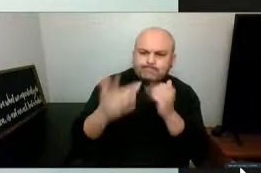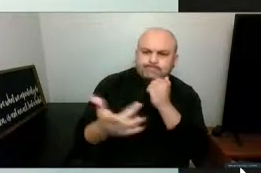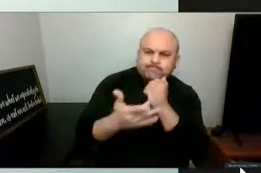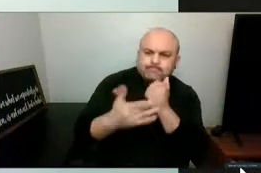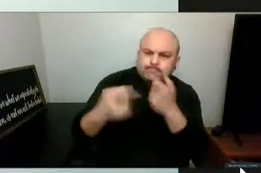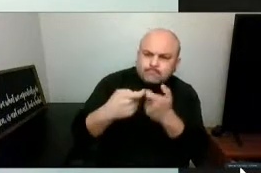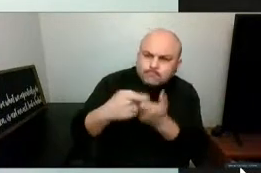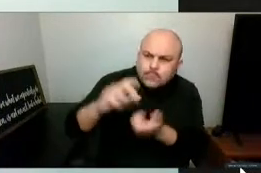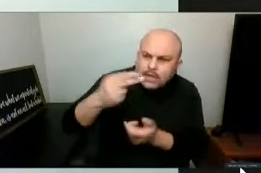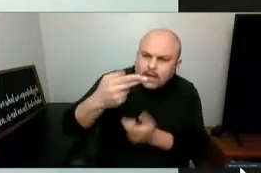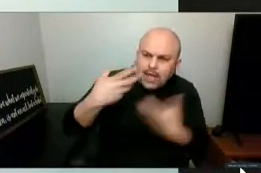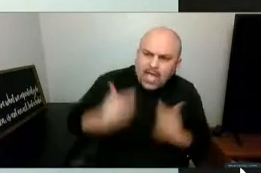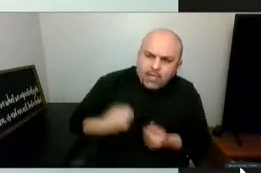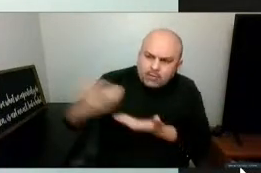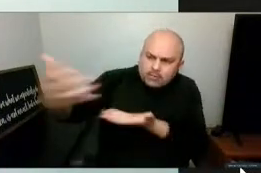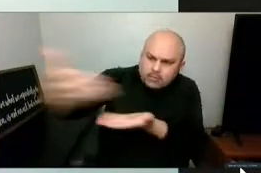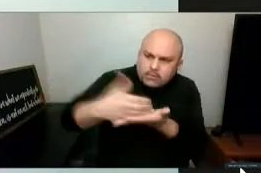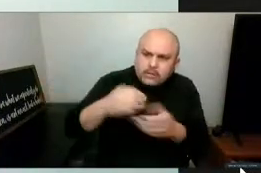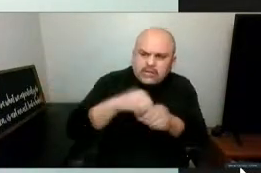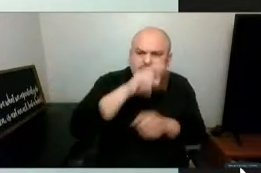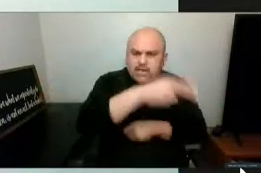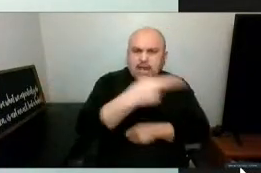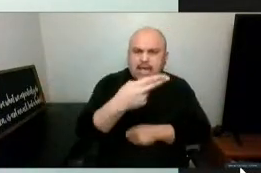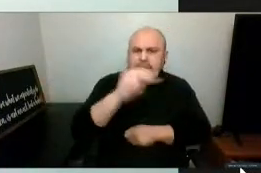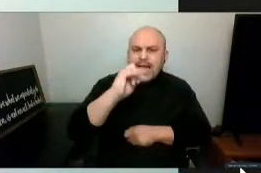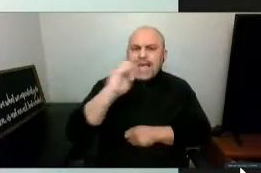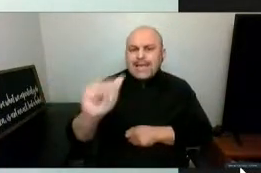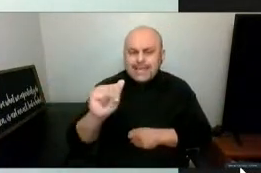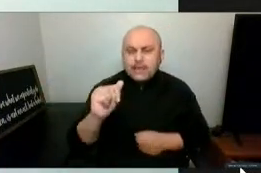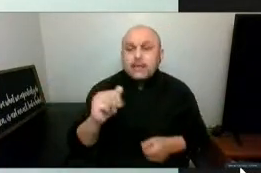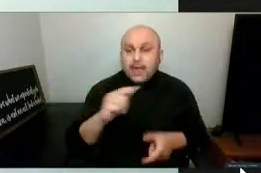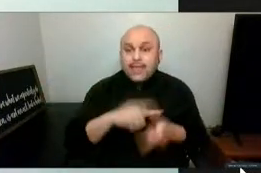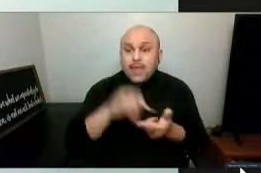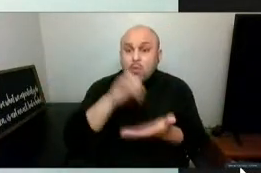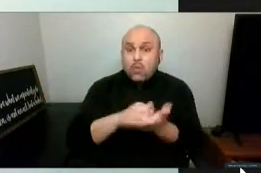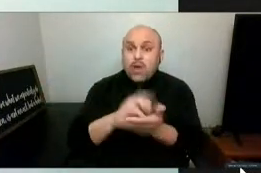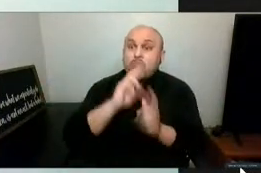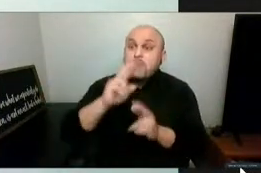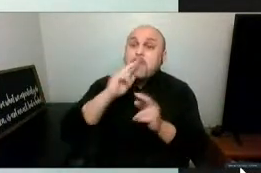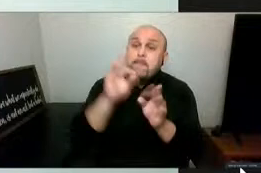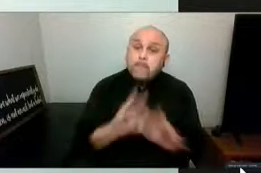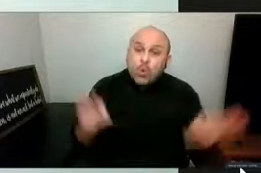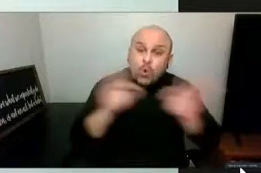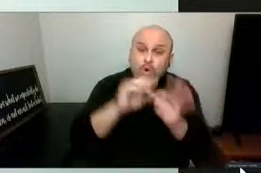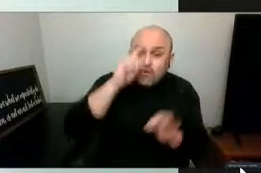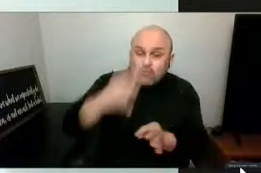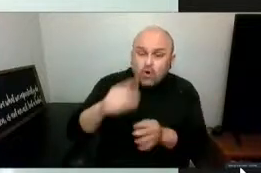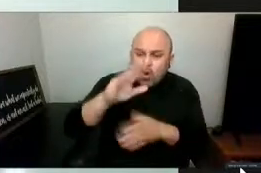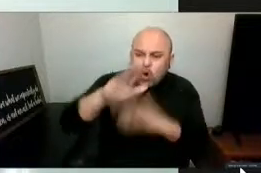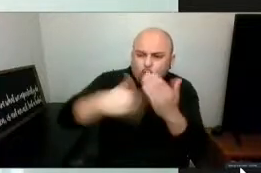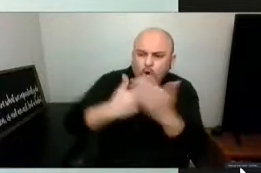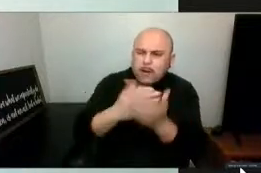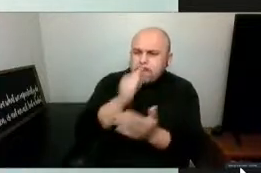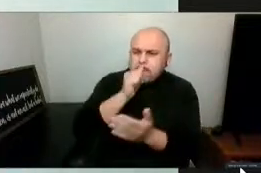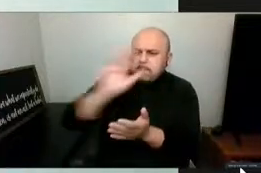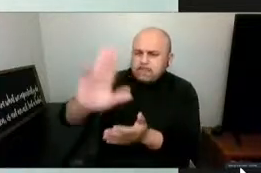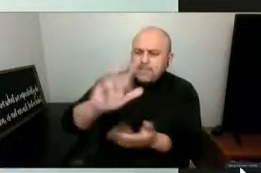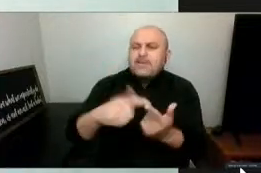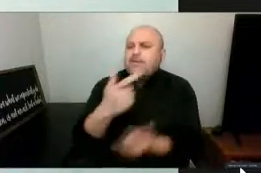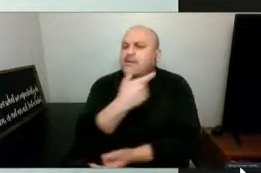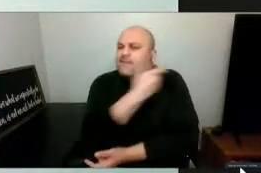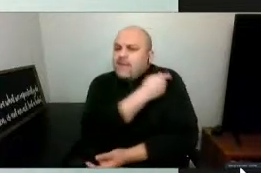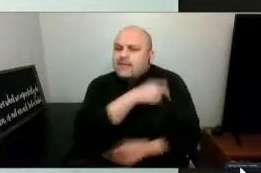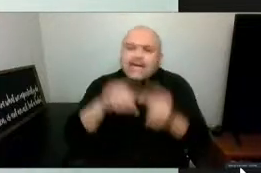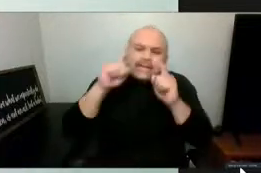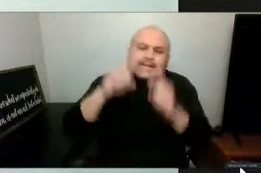state's HIE. While reporting is critical for discrete public health uses, such as vaccine and testing reports, a focus